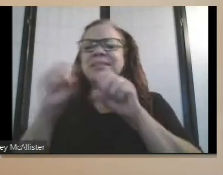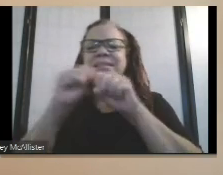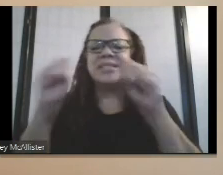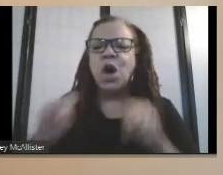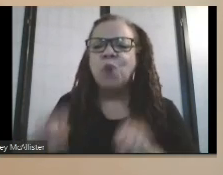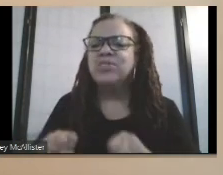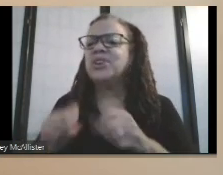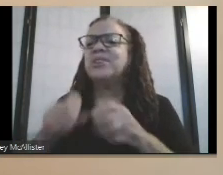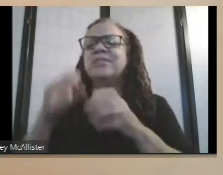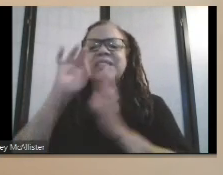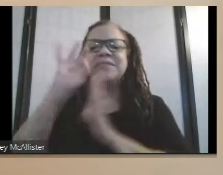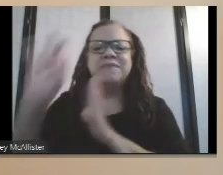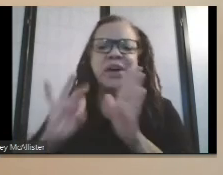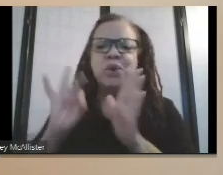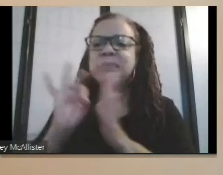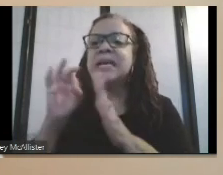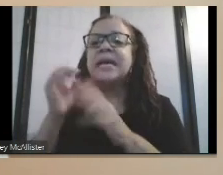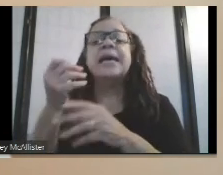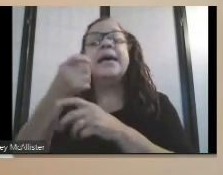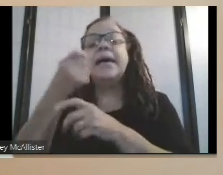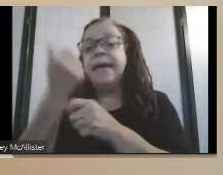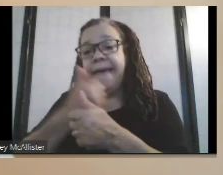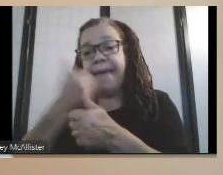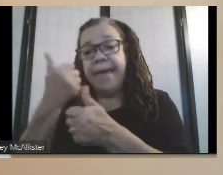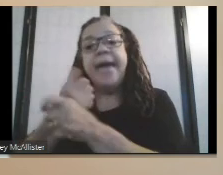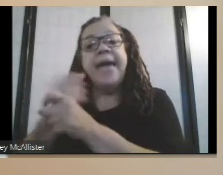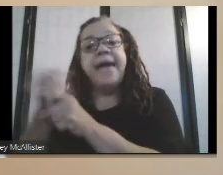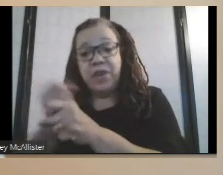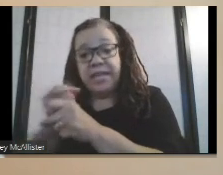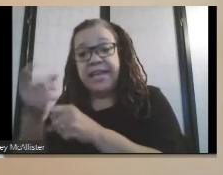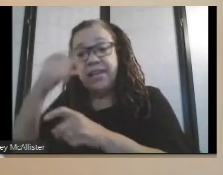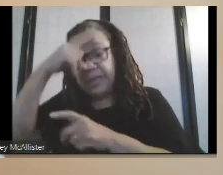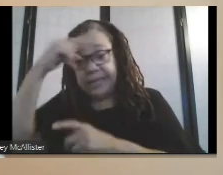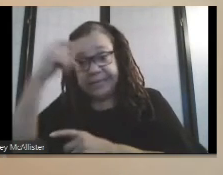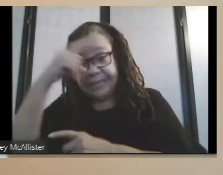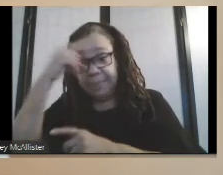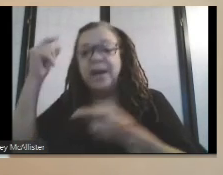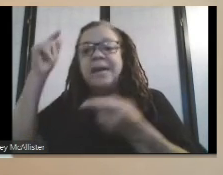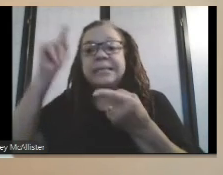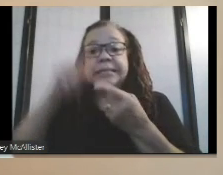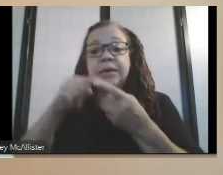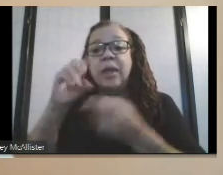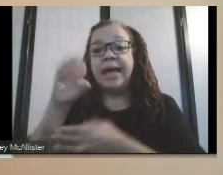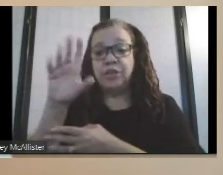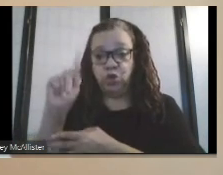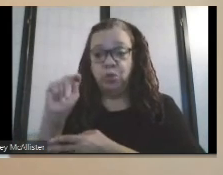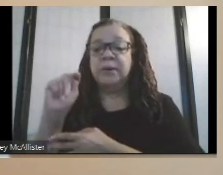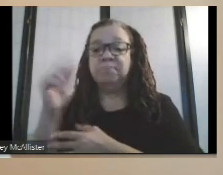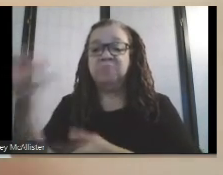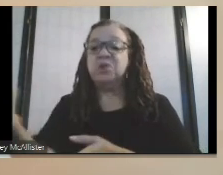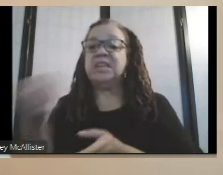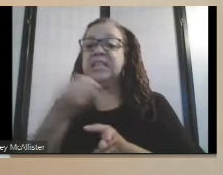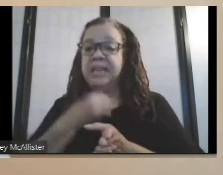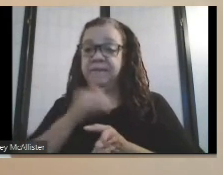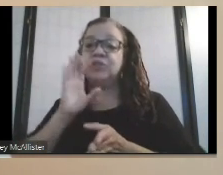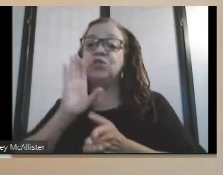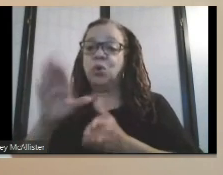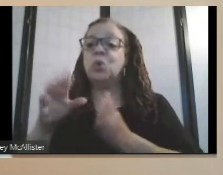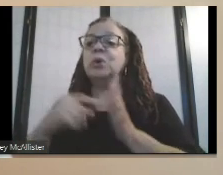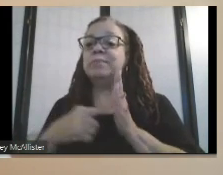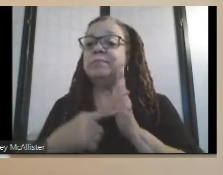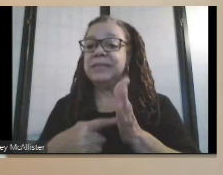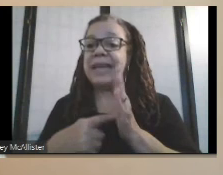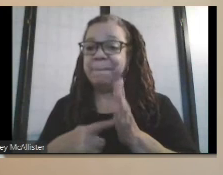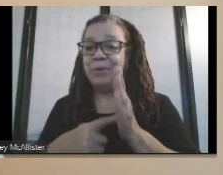animation to sculpture. We accept entries every summer up until October. So keep your eye out next summer for next year's